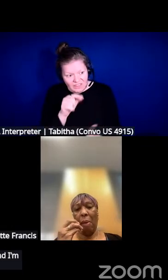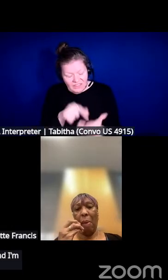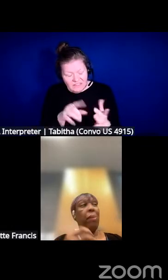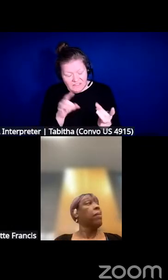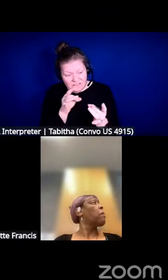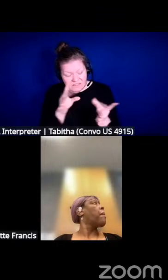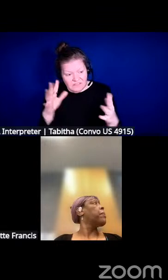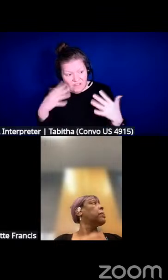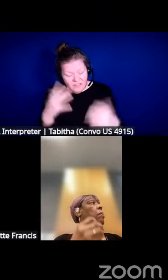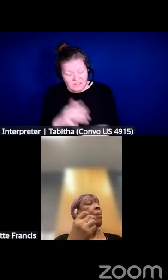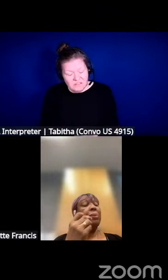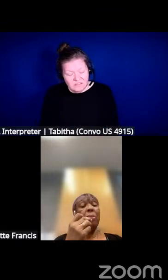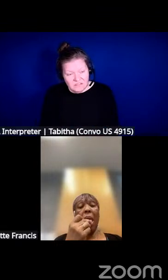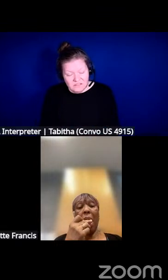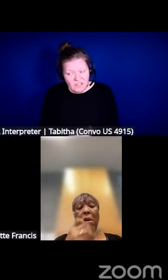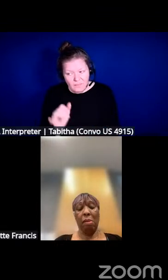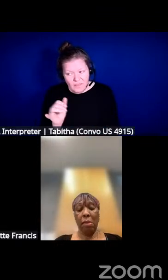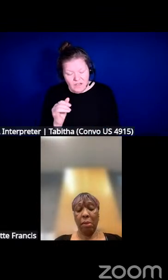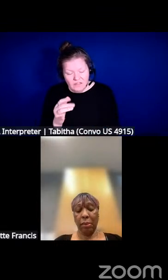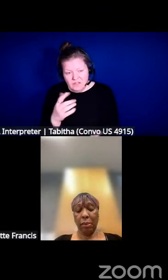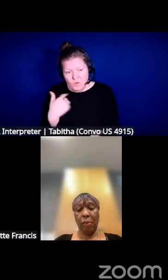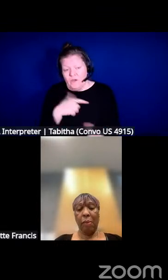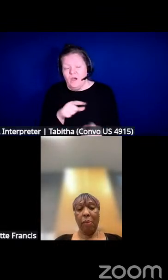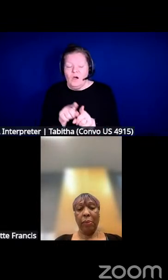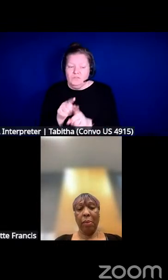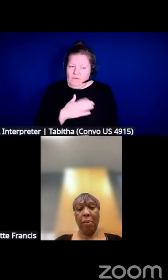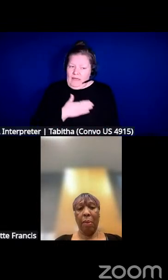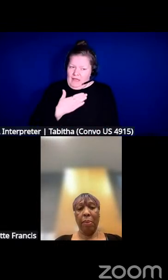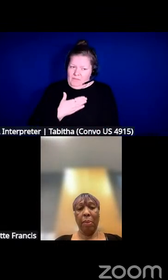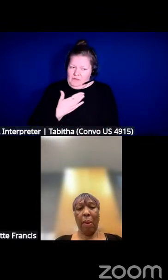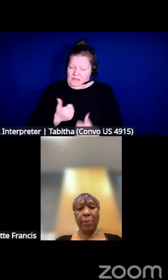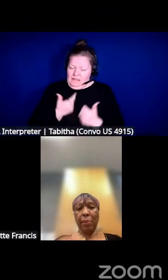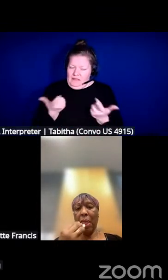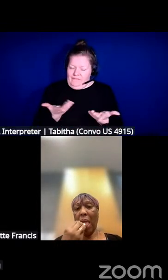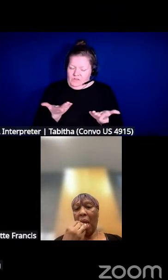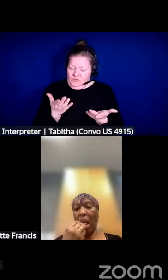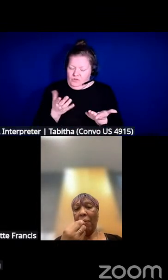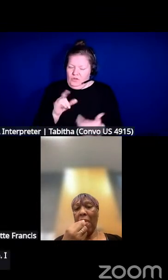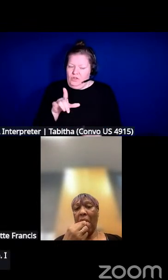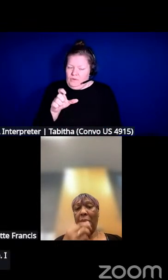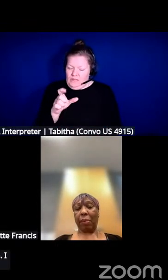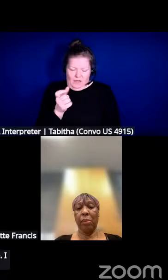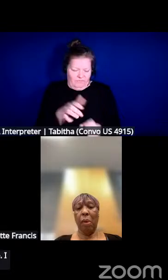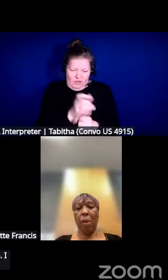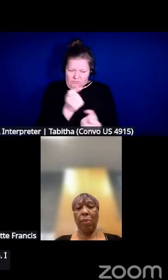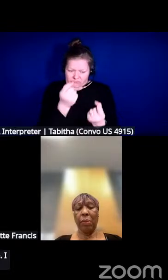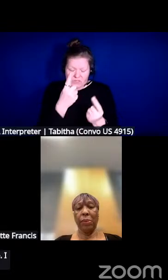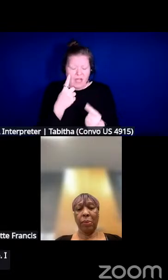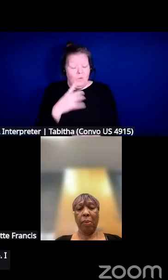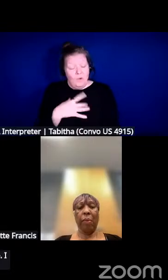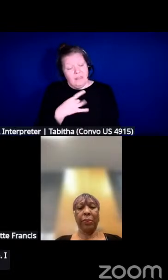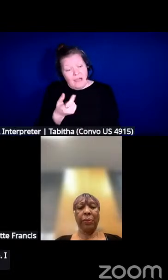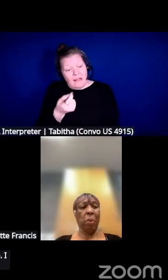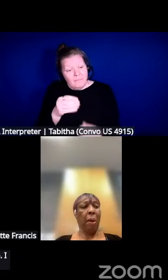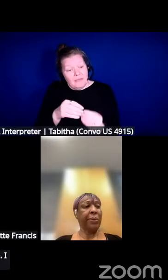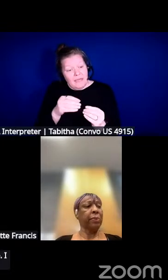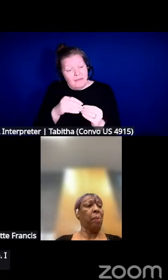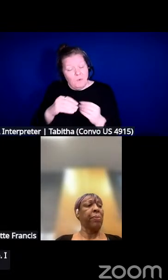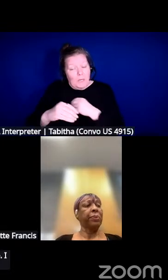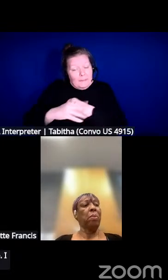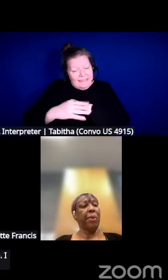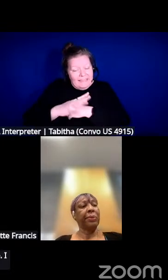freaking nuts. It's like we're also happy to be where we are, Louis. I completely understand. I would like a little bit more